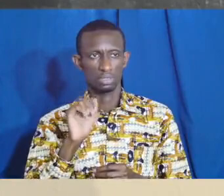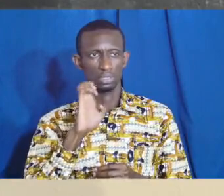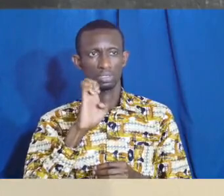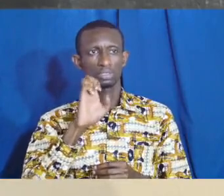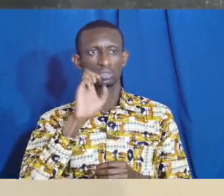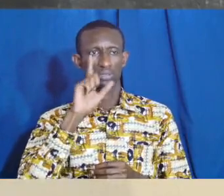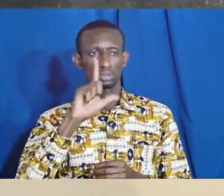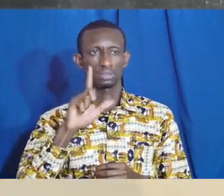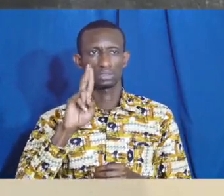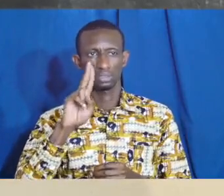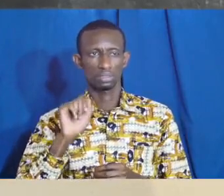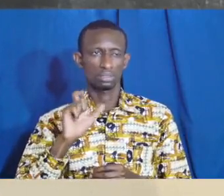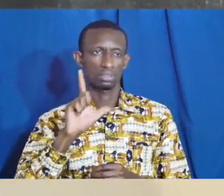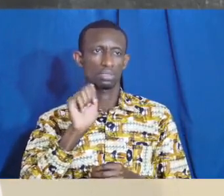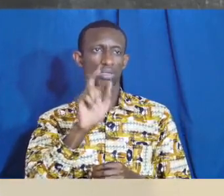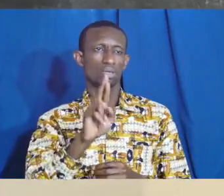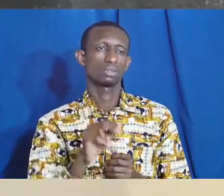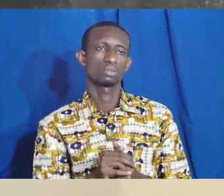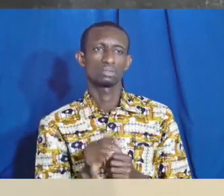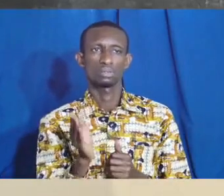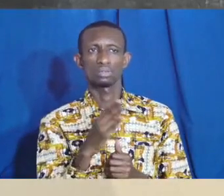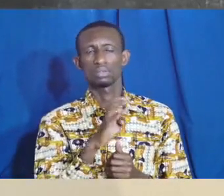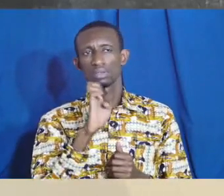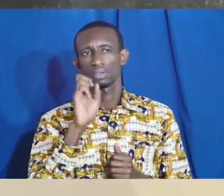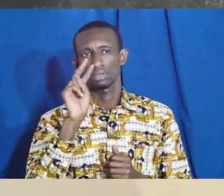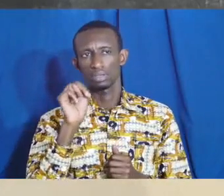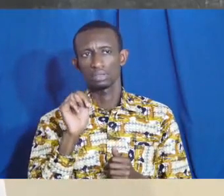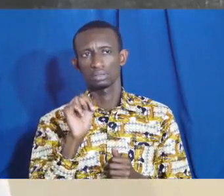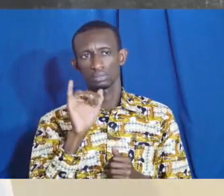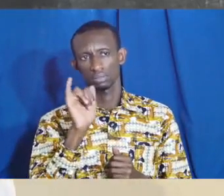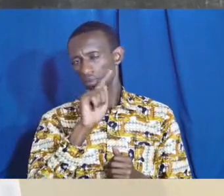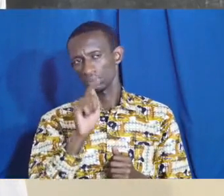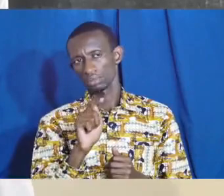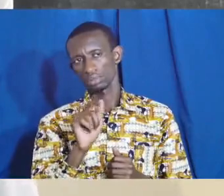enzymes. These are enzymes, this one also all enzymes.